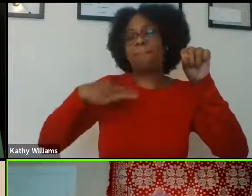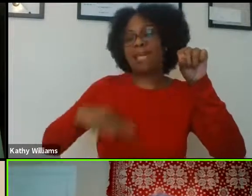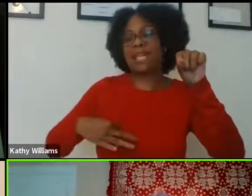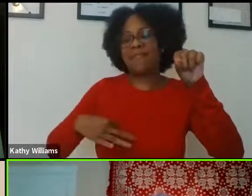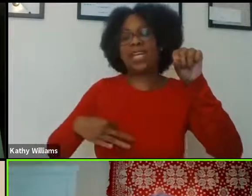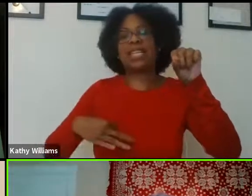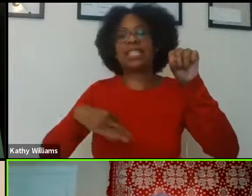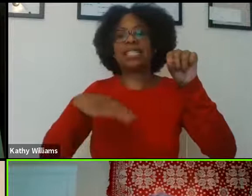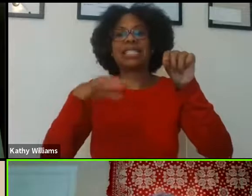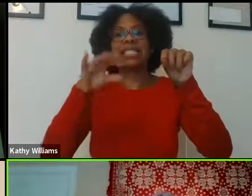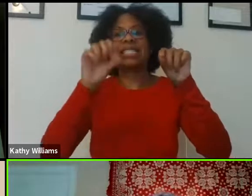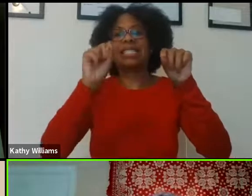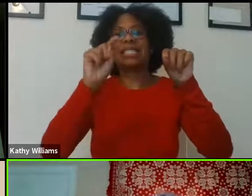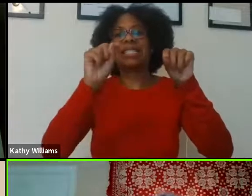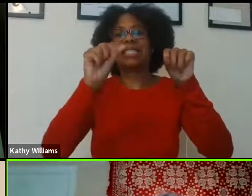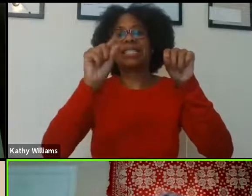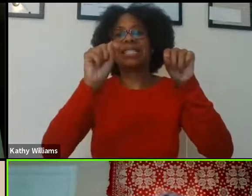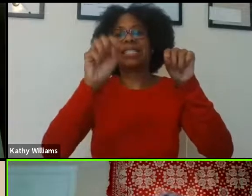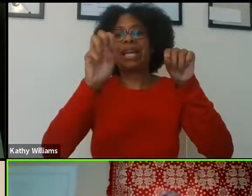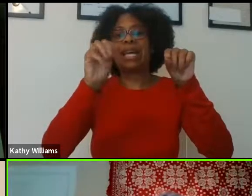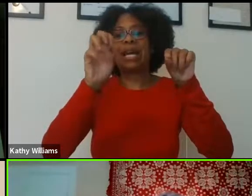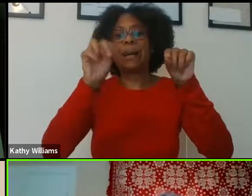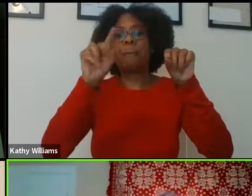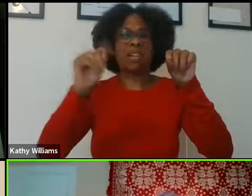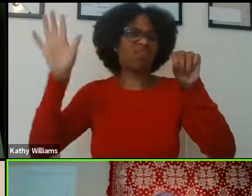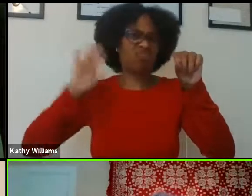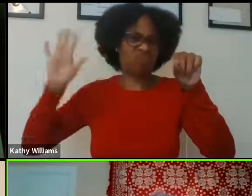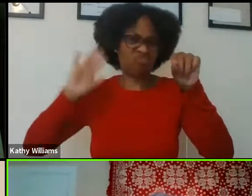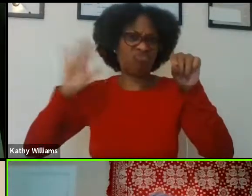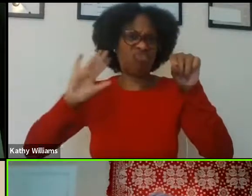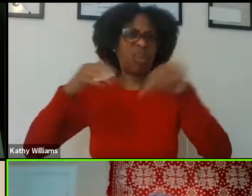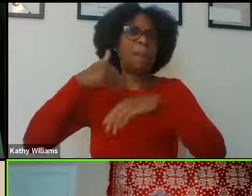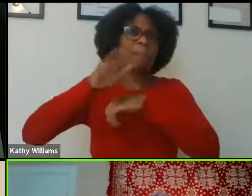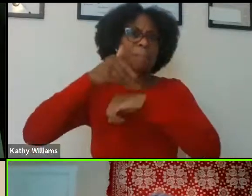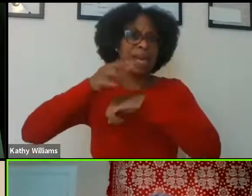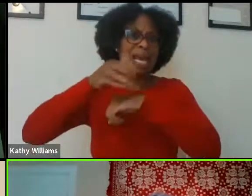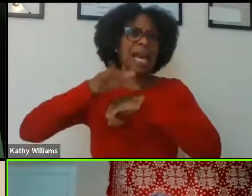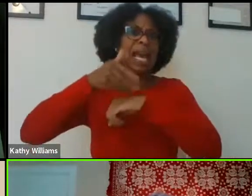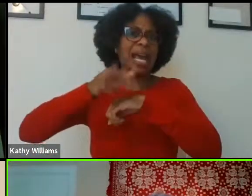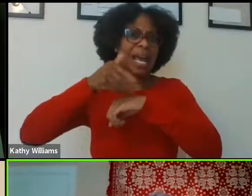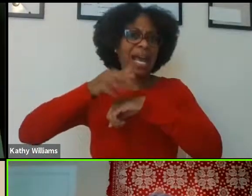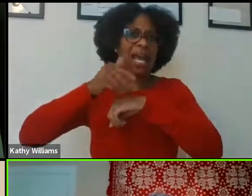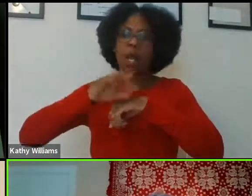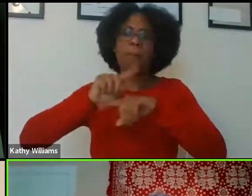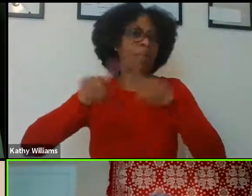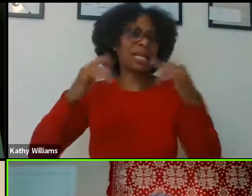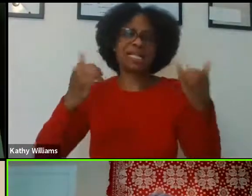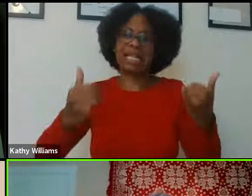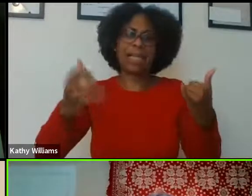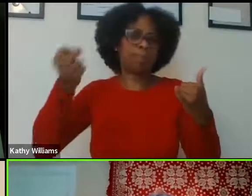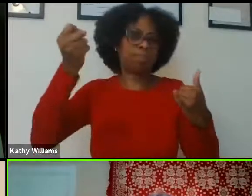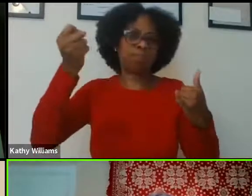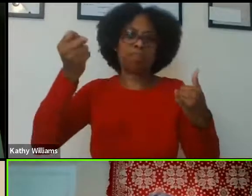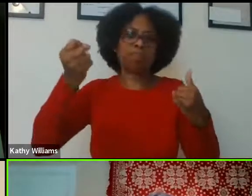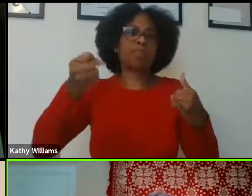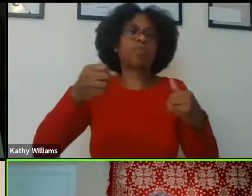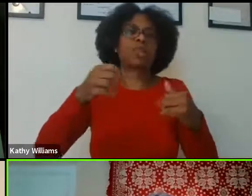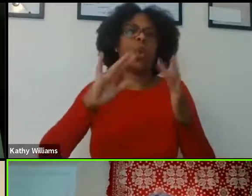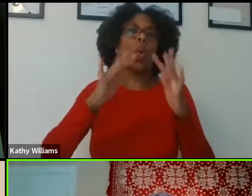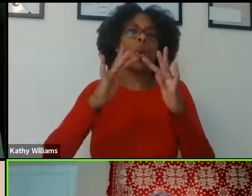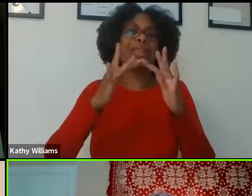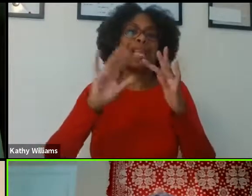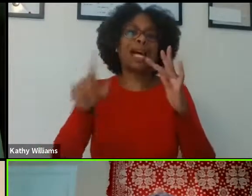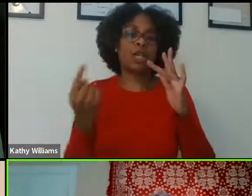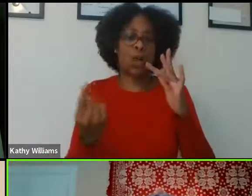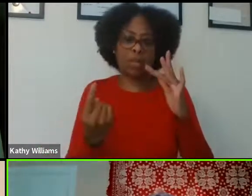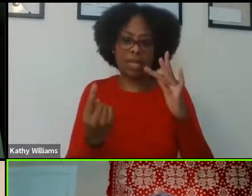has the information that they used to mail out to all of us, but is now pretty much reserved for the web page. So you go there,